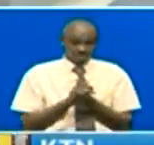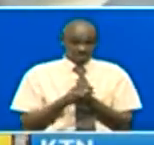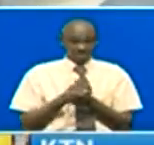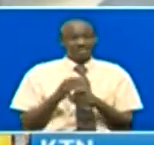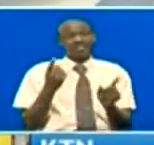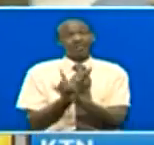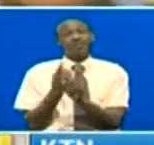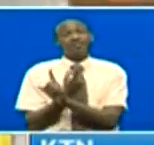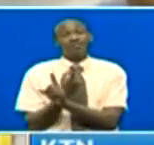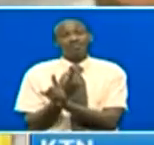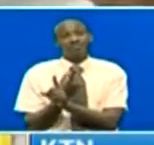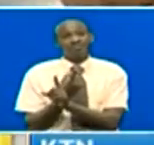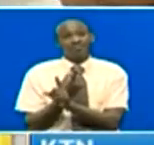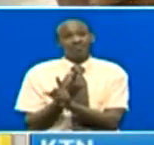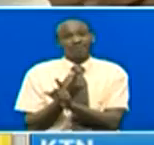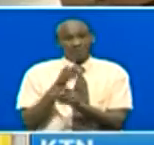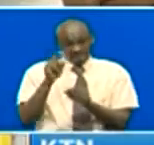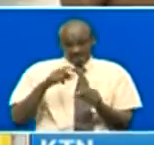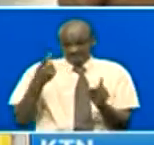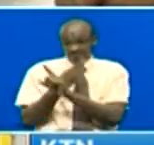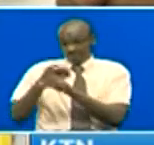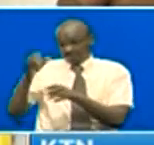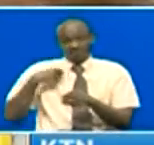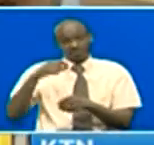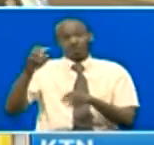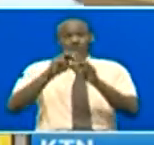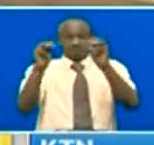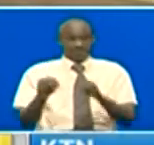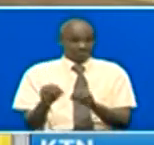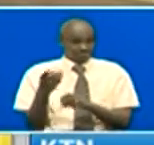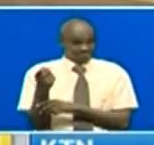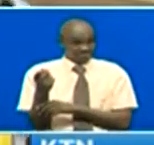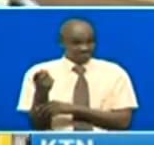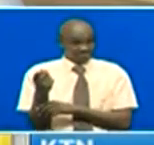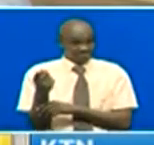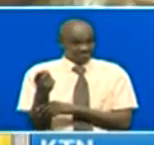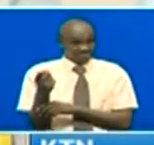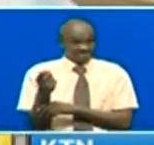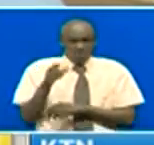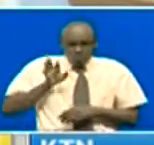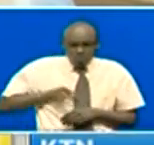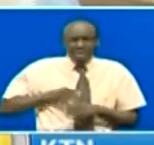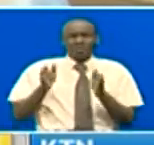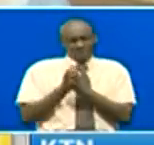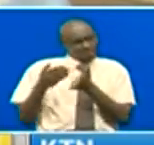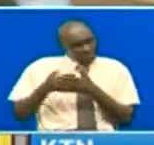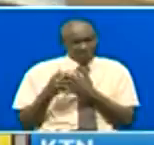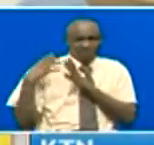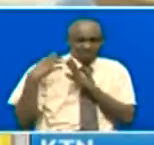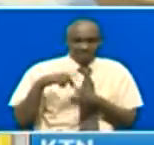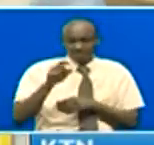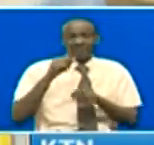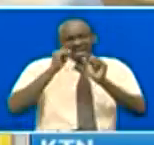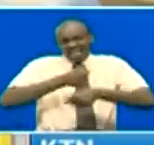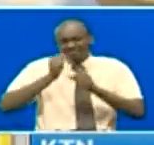cutlasses should be in the museum. How far can a woman with a baby on her back